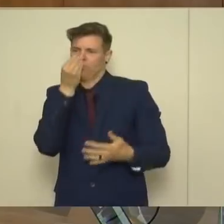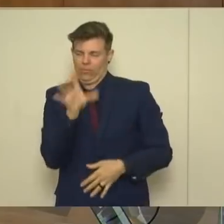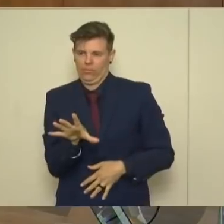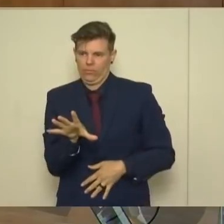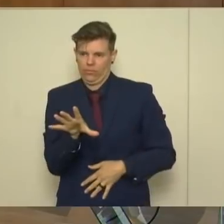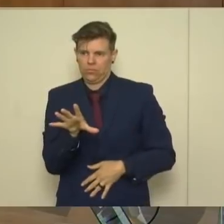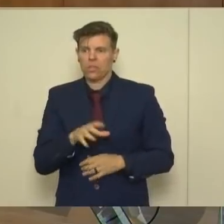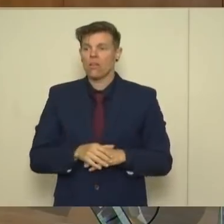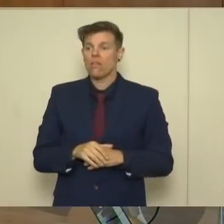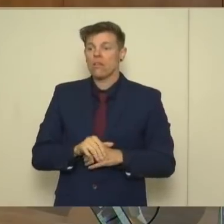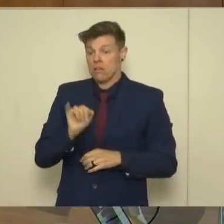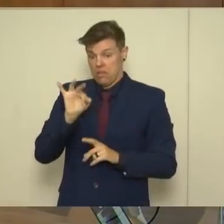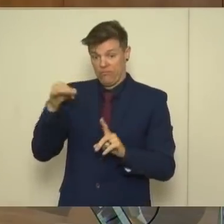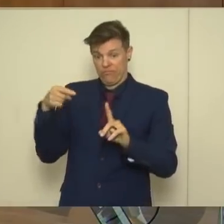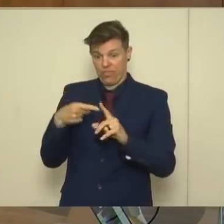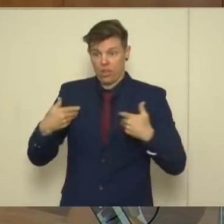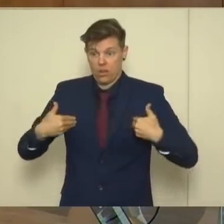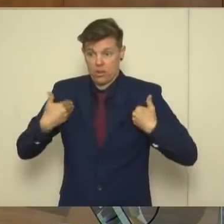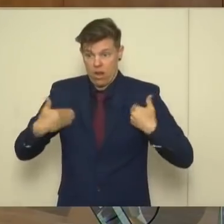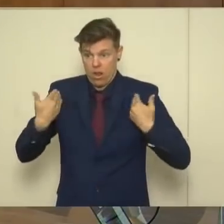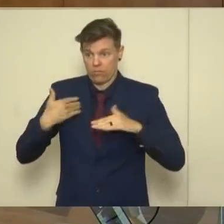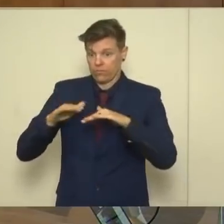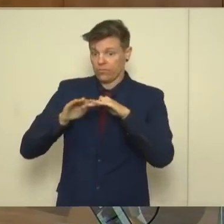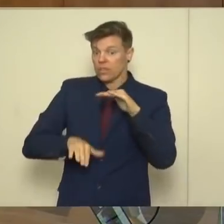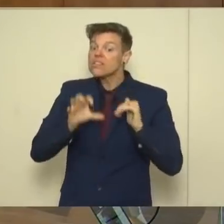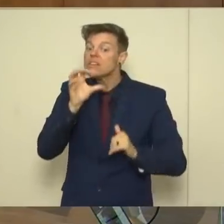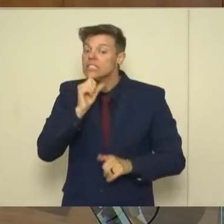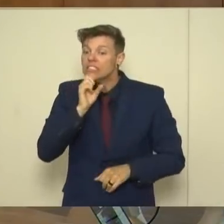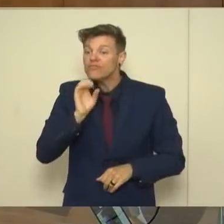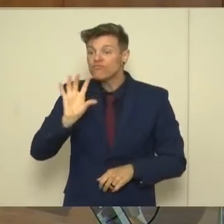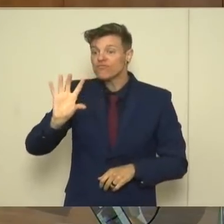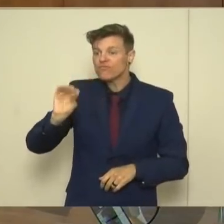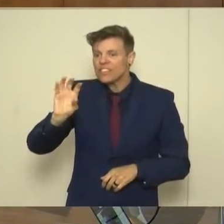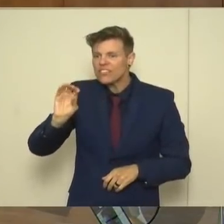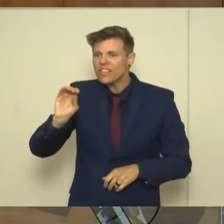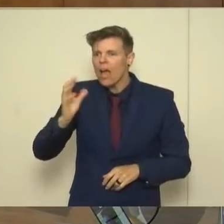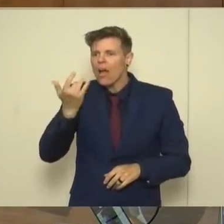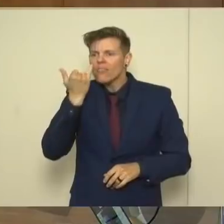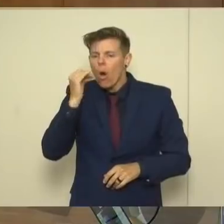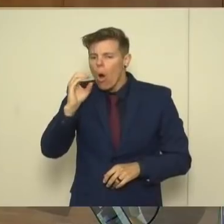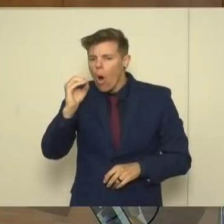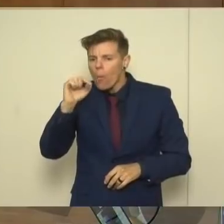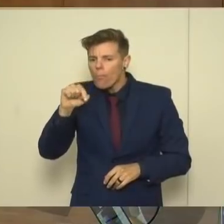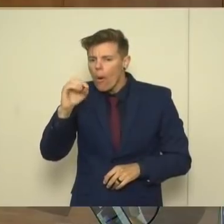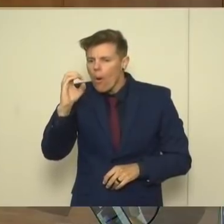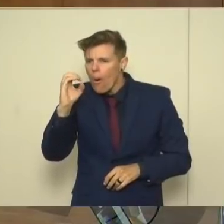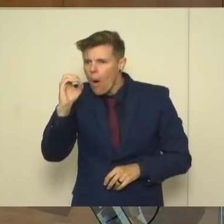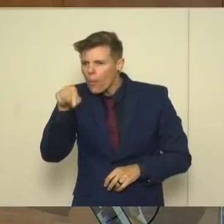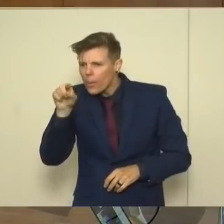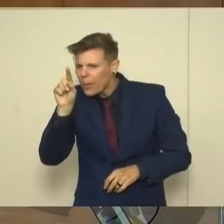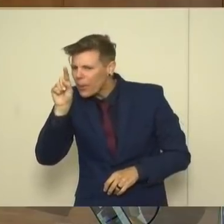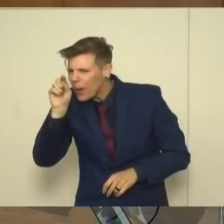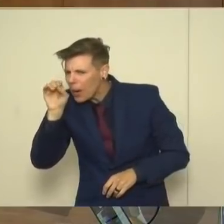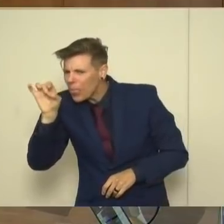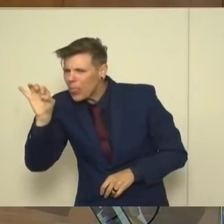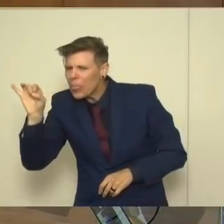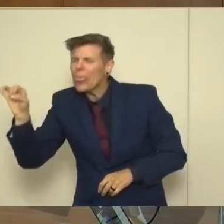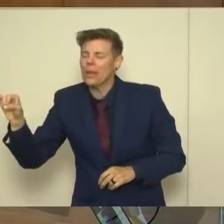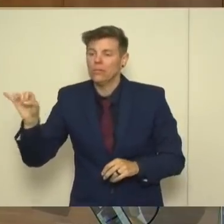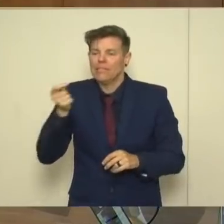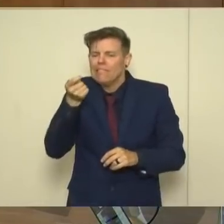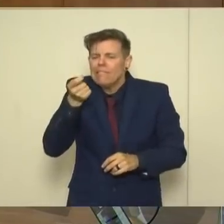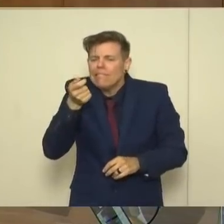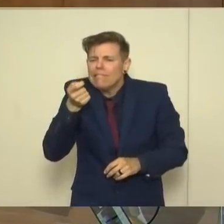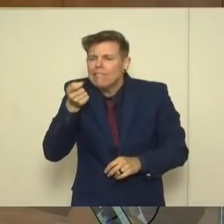0.07% have passed away. So my question is, should we be focusing less on the number of cases and more